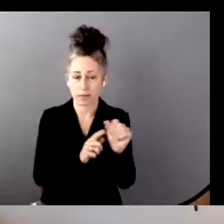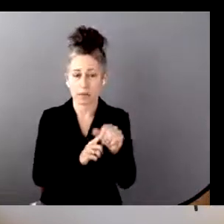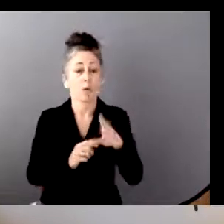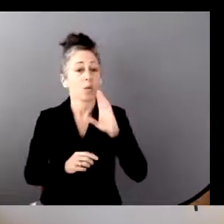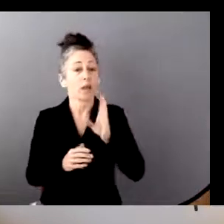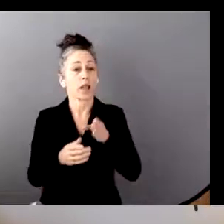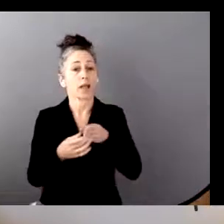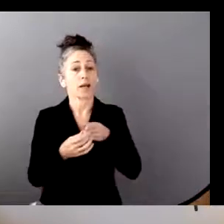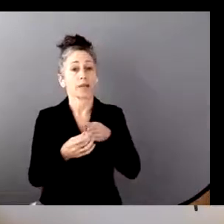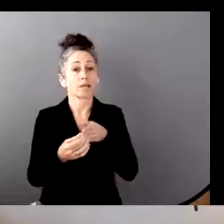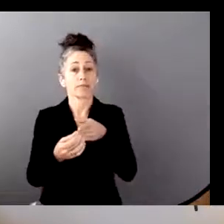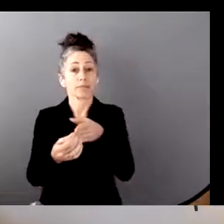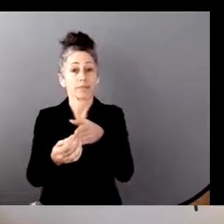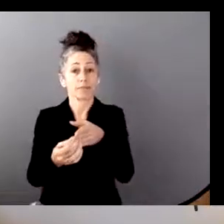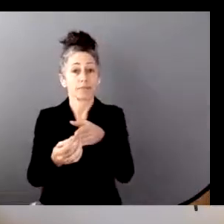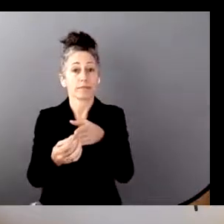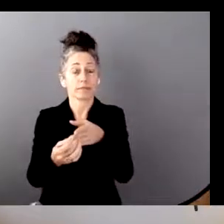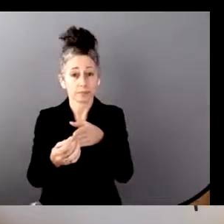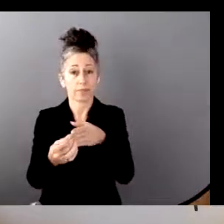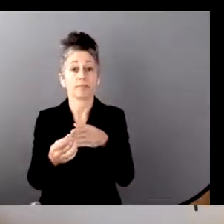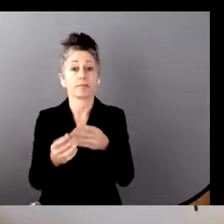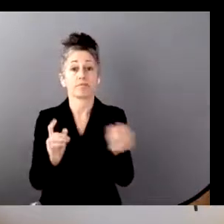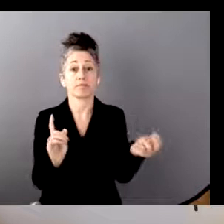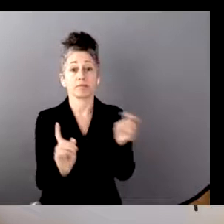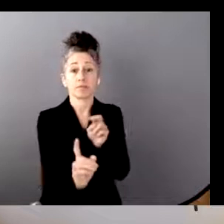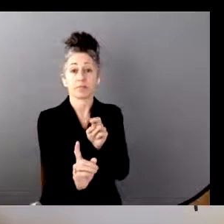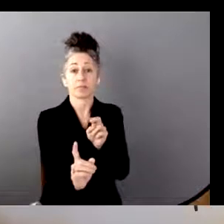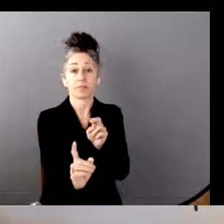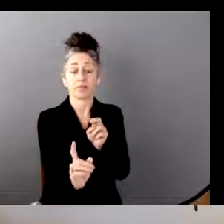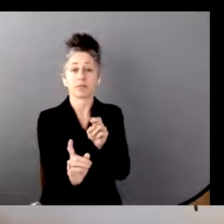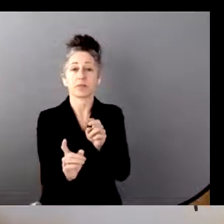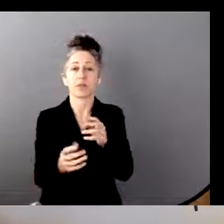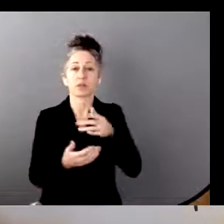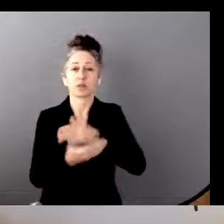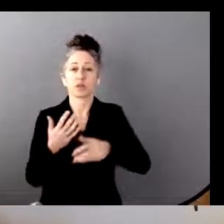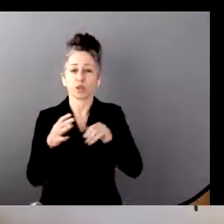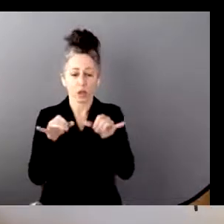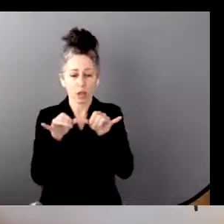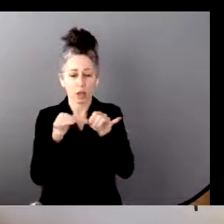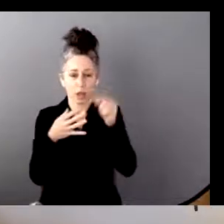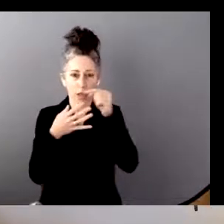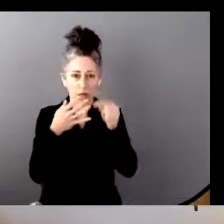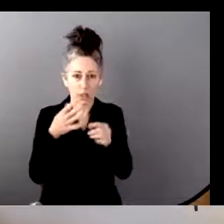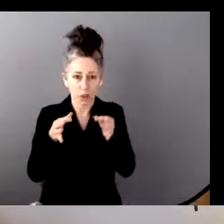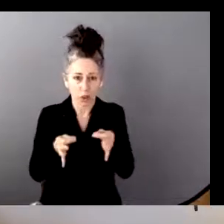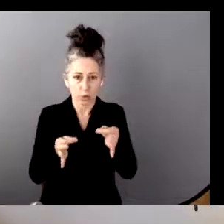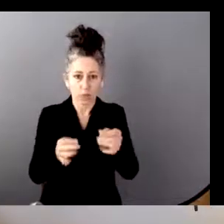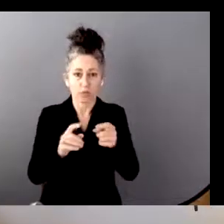this discussion from a social determinants of health perspective.